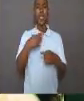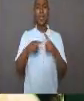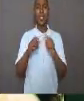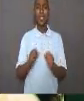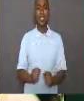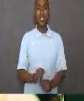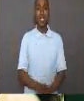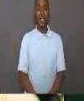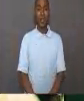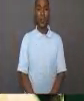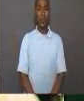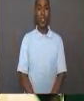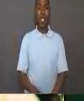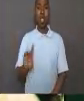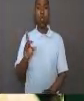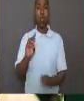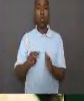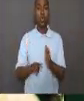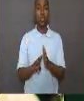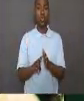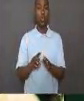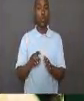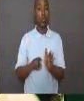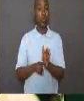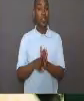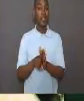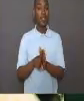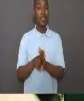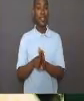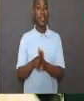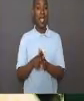Tapeworms can be treated with an anti-parasite,